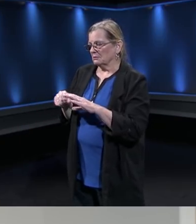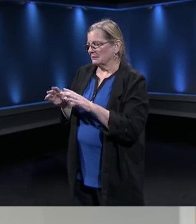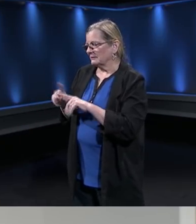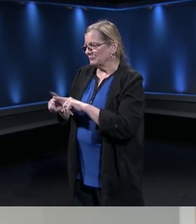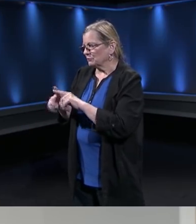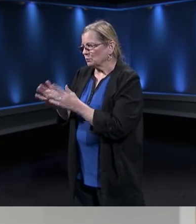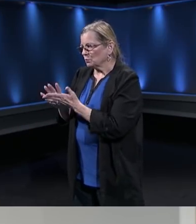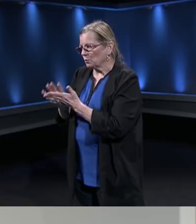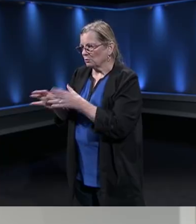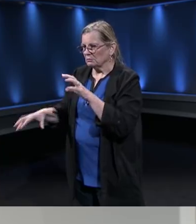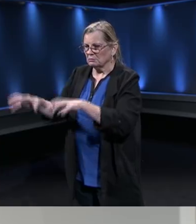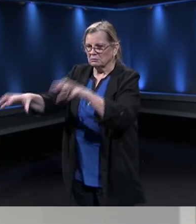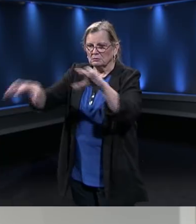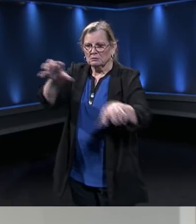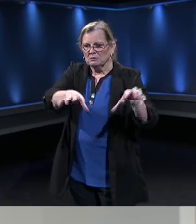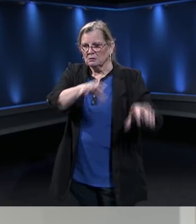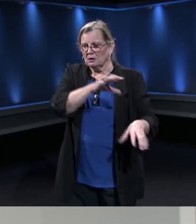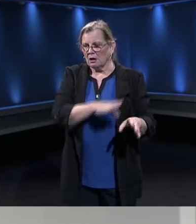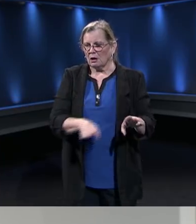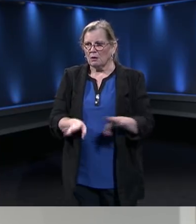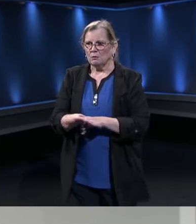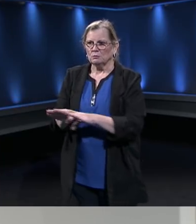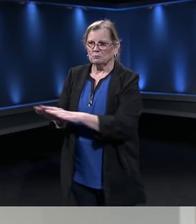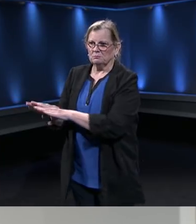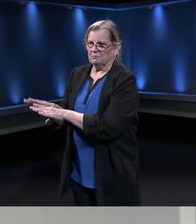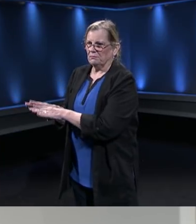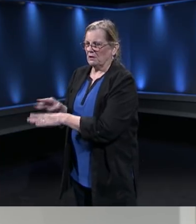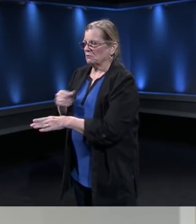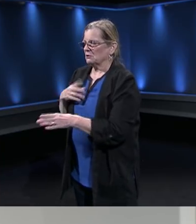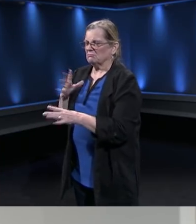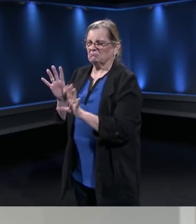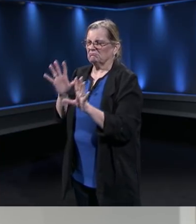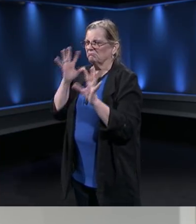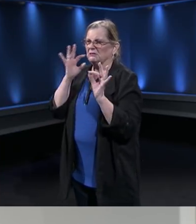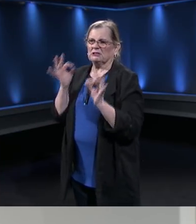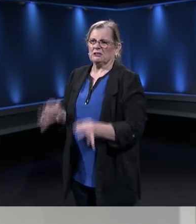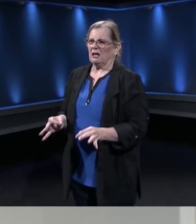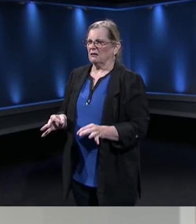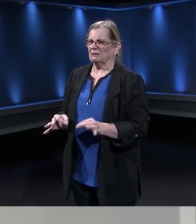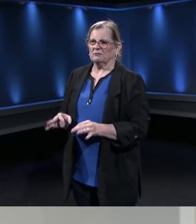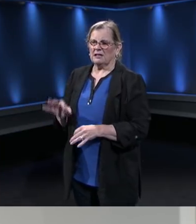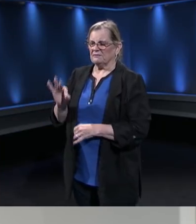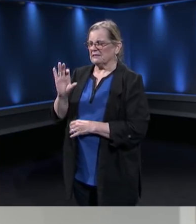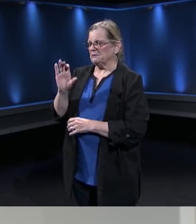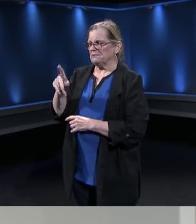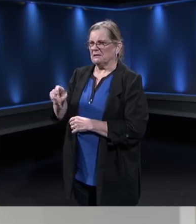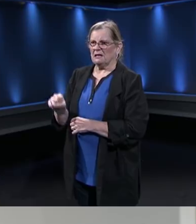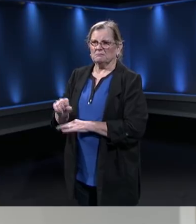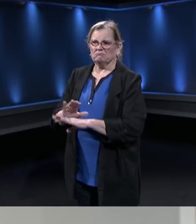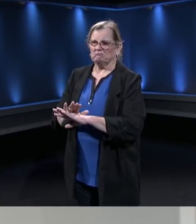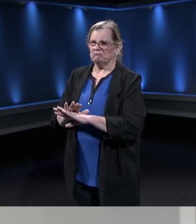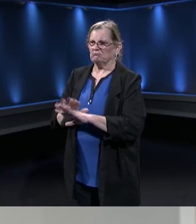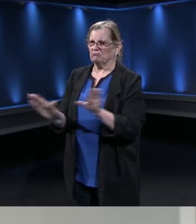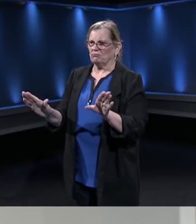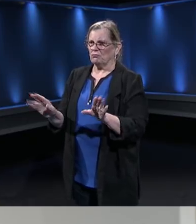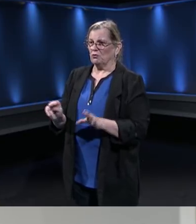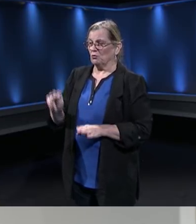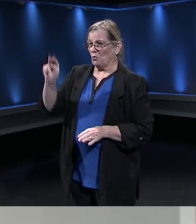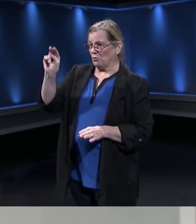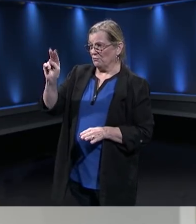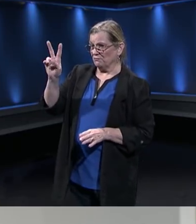they've opened. We've made the right decision here in Fairfax County, as has the entire Northern Virginia region and frankly